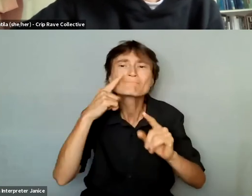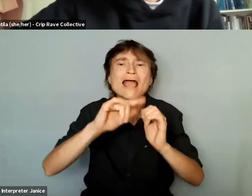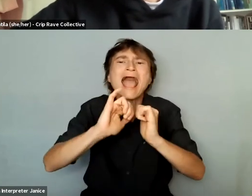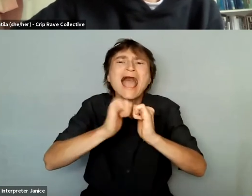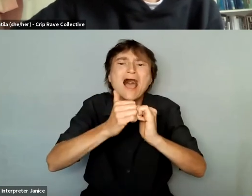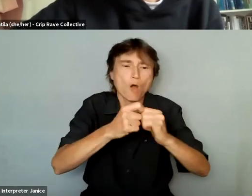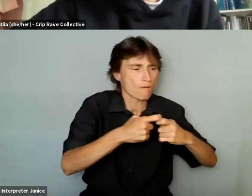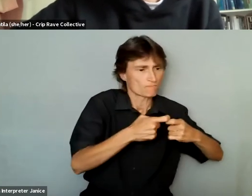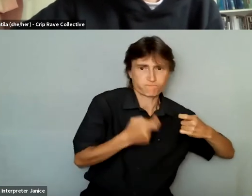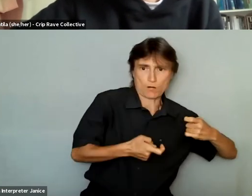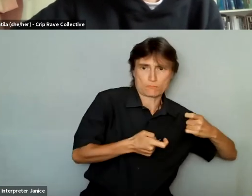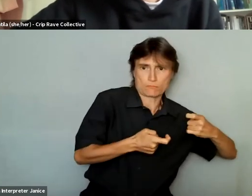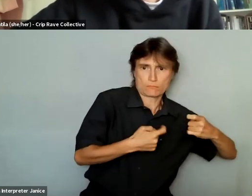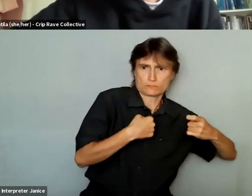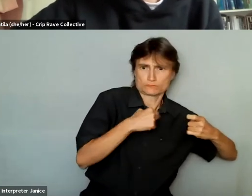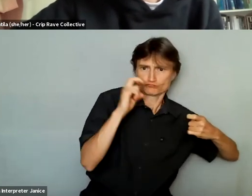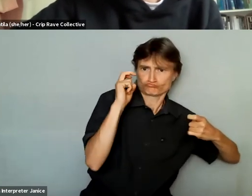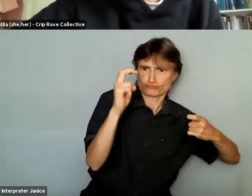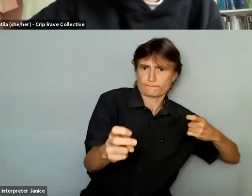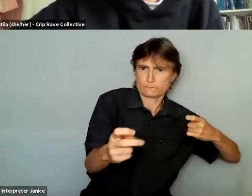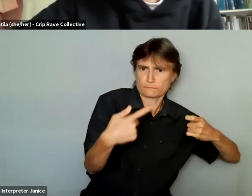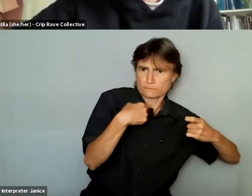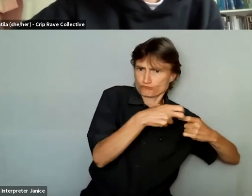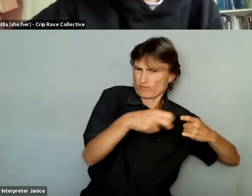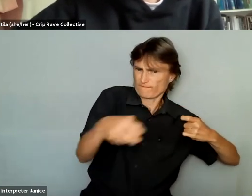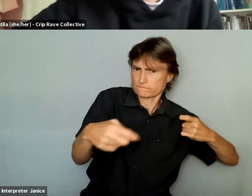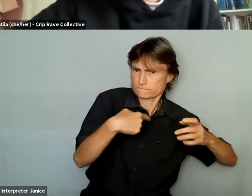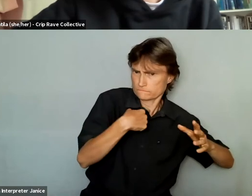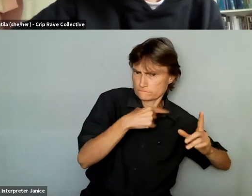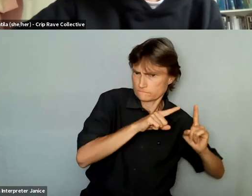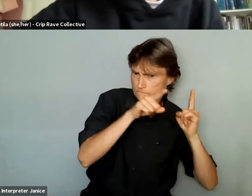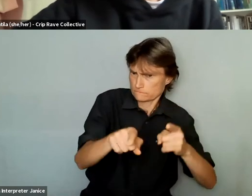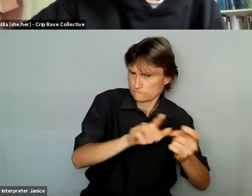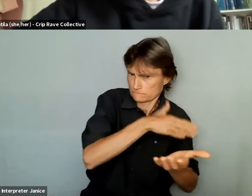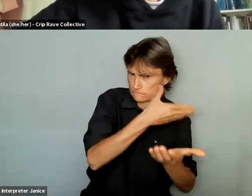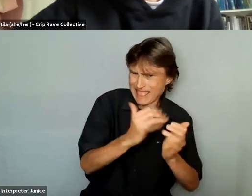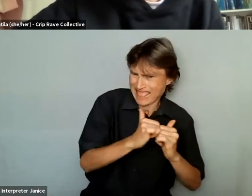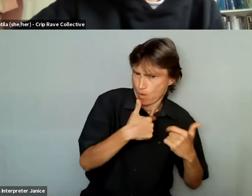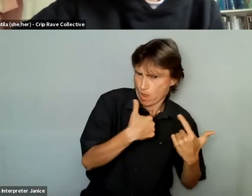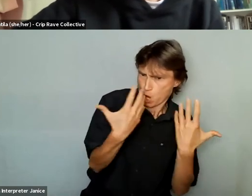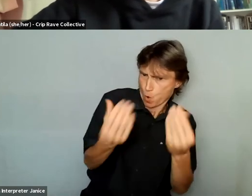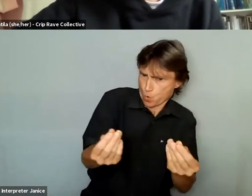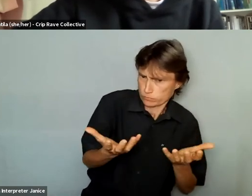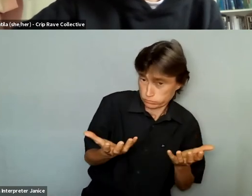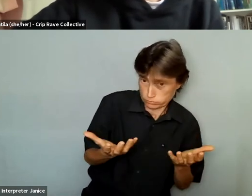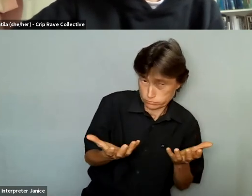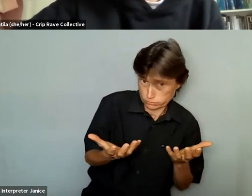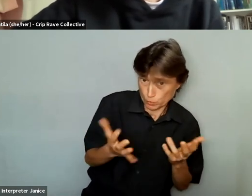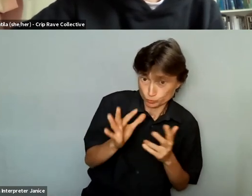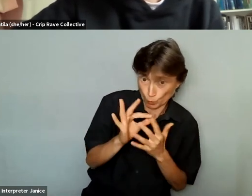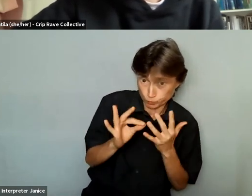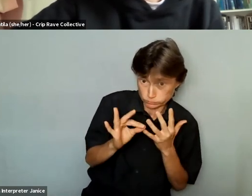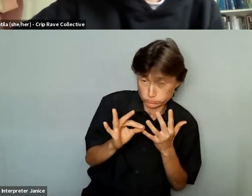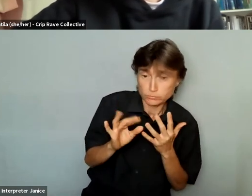get to a rehearsal space, like really detailed information around transit options, like the